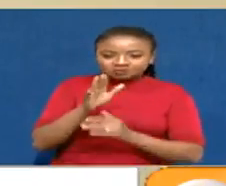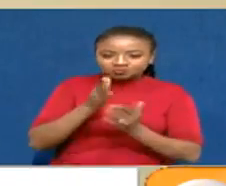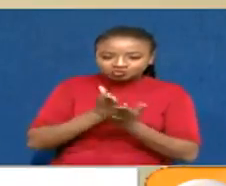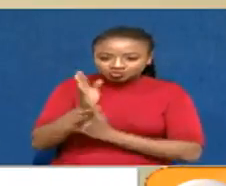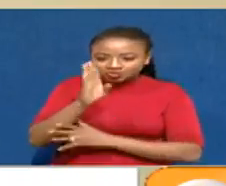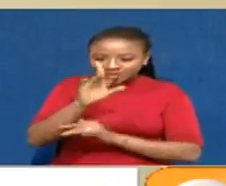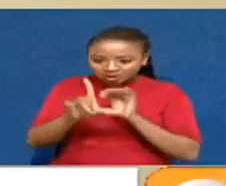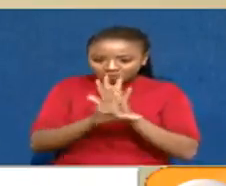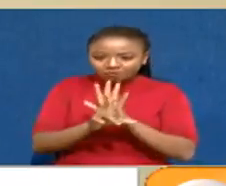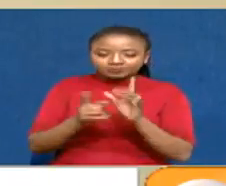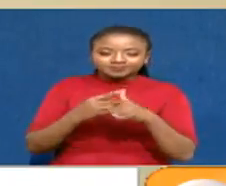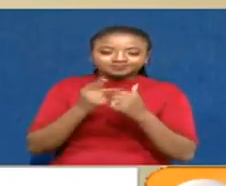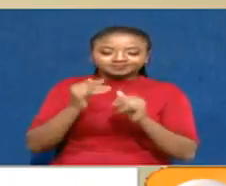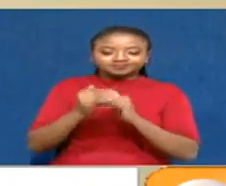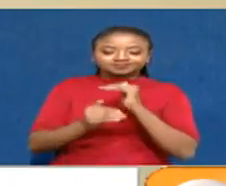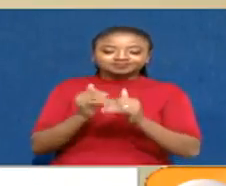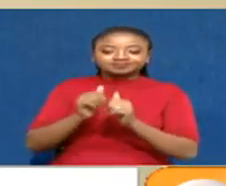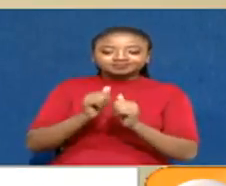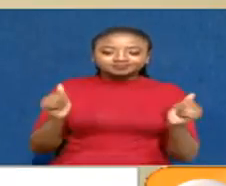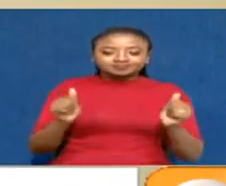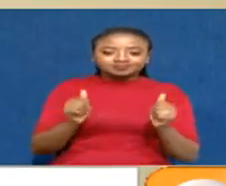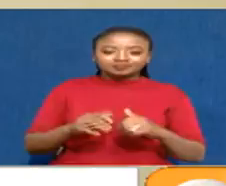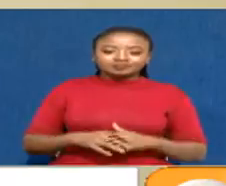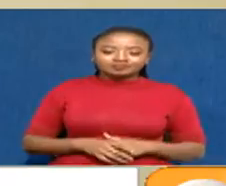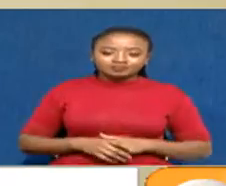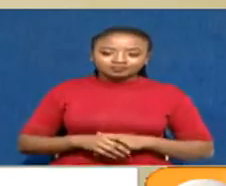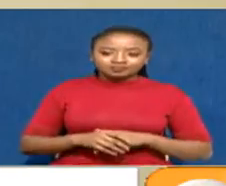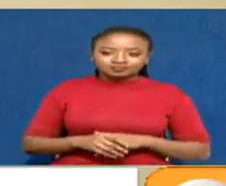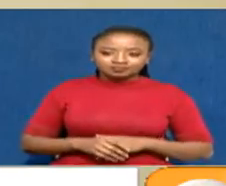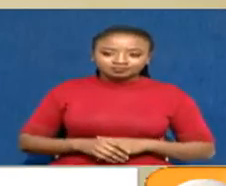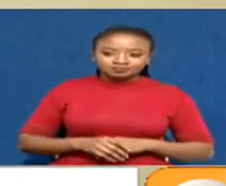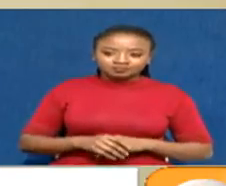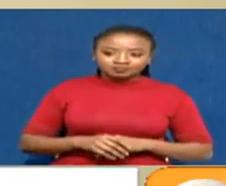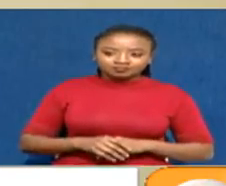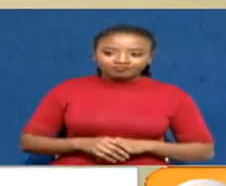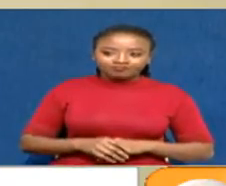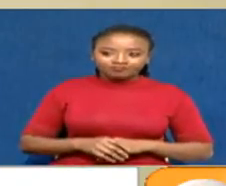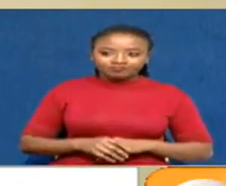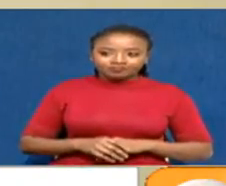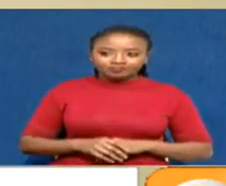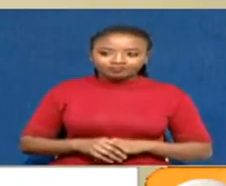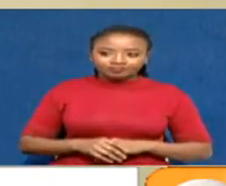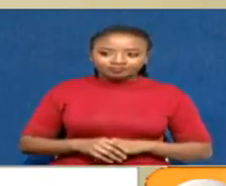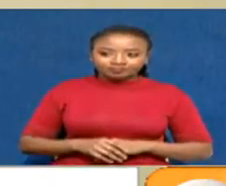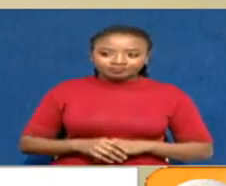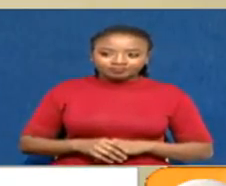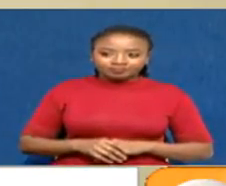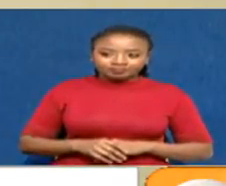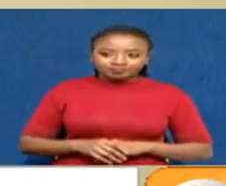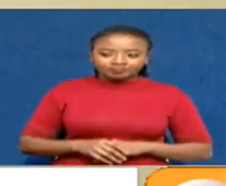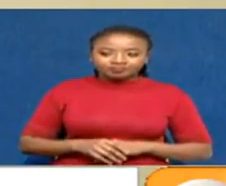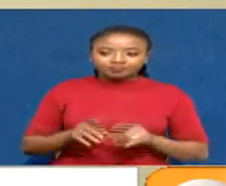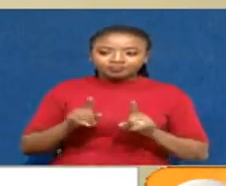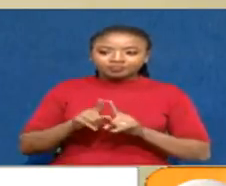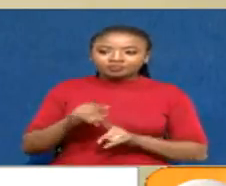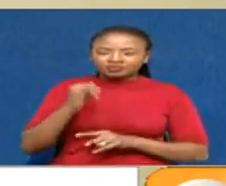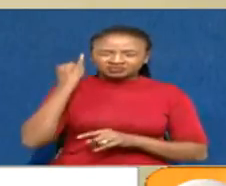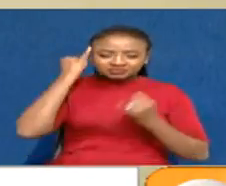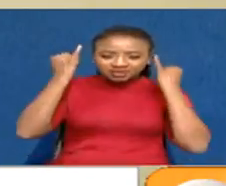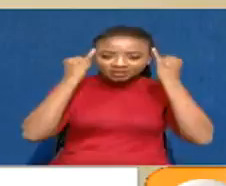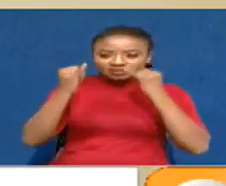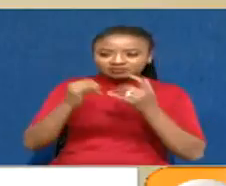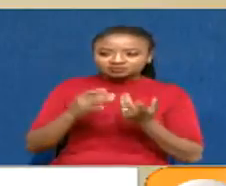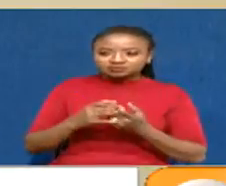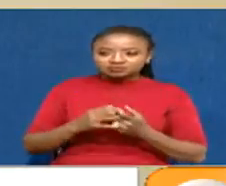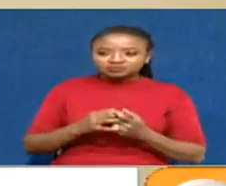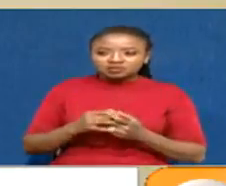of saying maybe we should all be abolished, I think that is the very act of throwing out the dear baby with the bathwater, right?